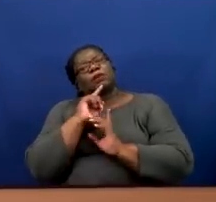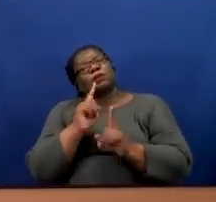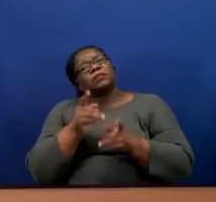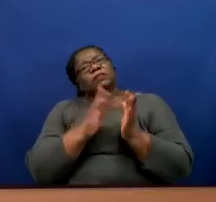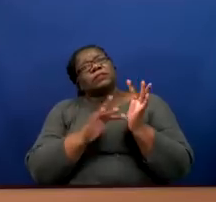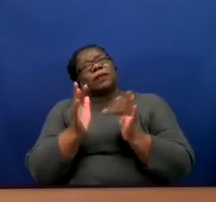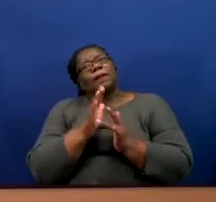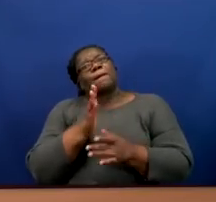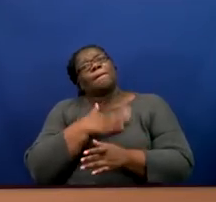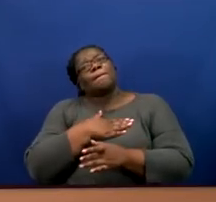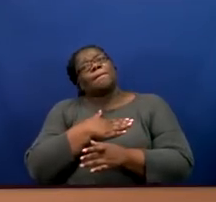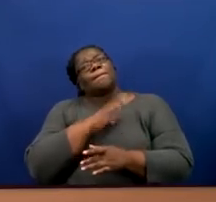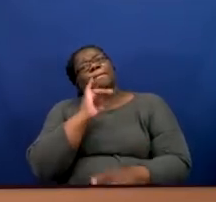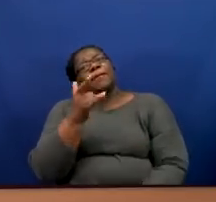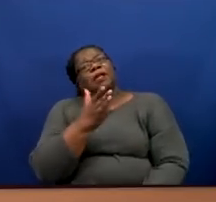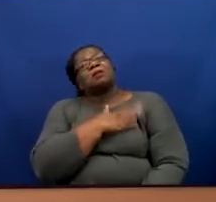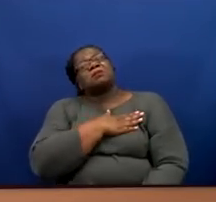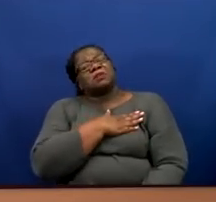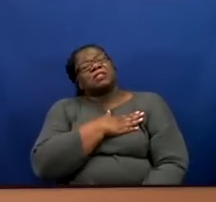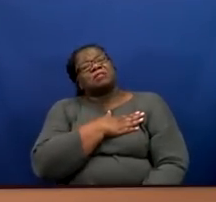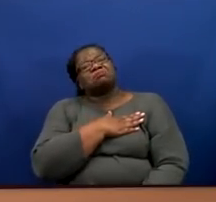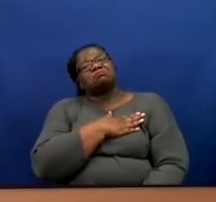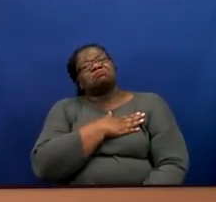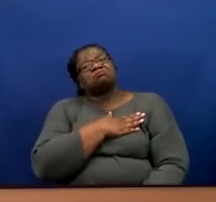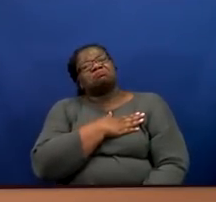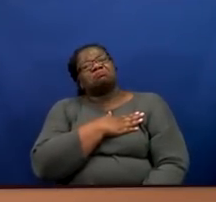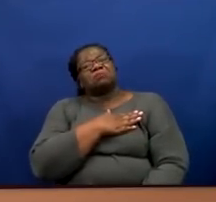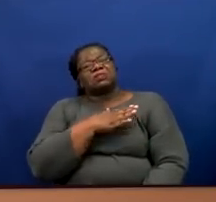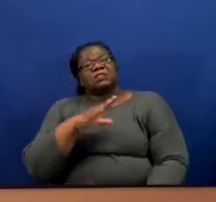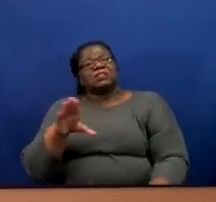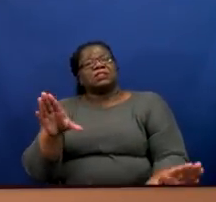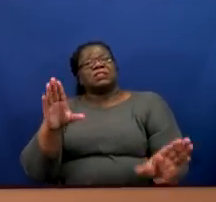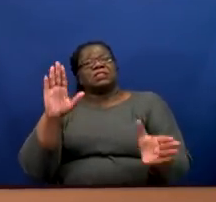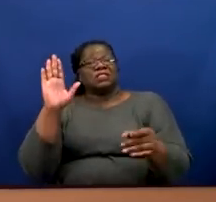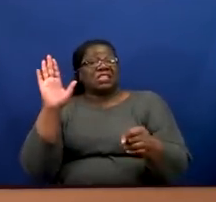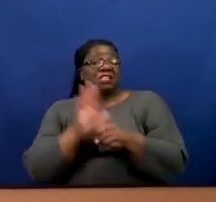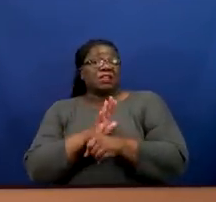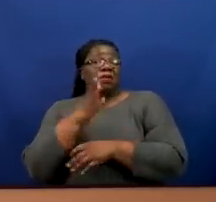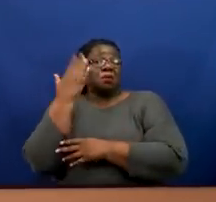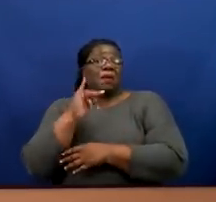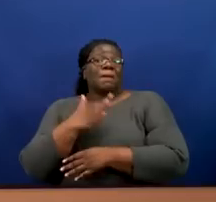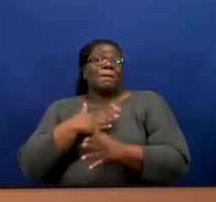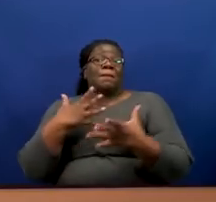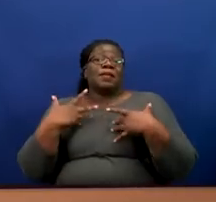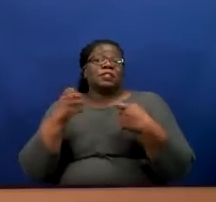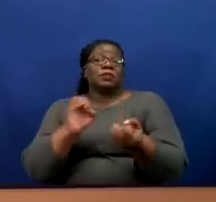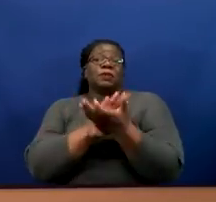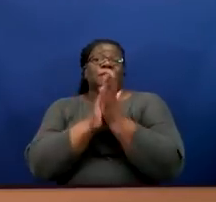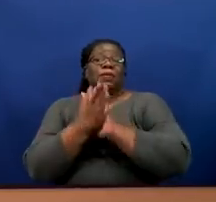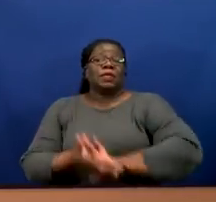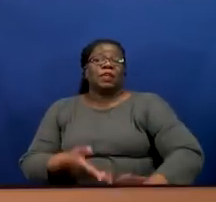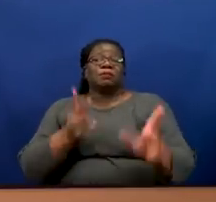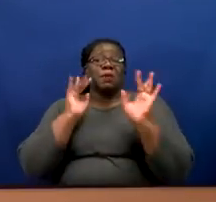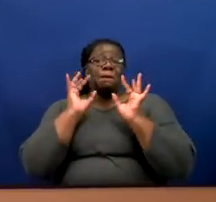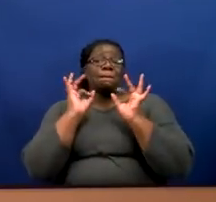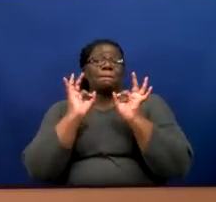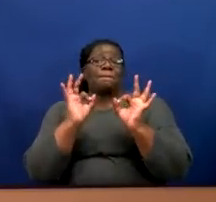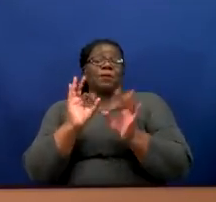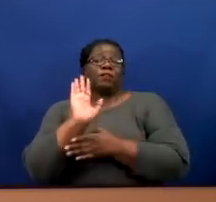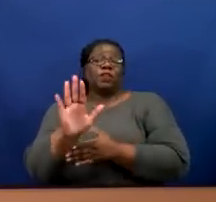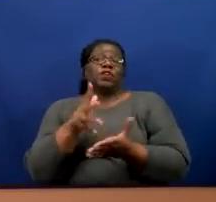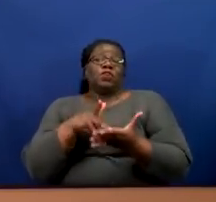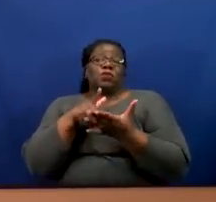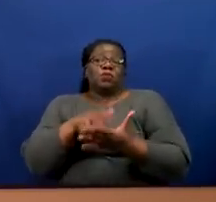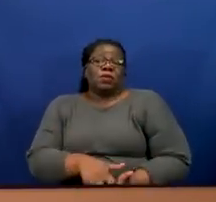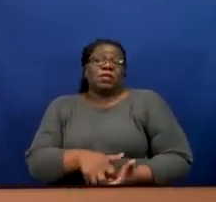said, my grace is sufficient for you because my strength is made perfect in your weakness. That's